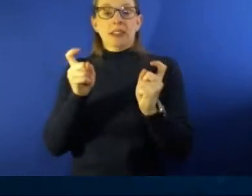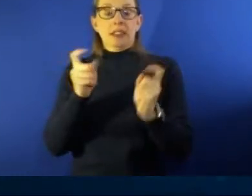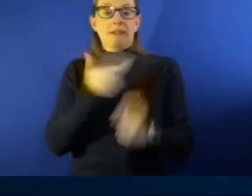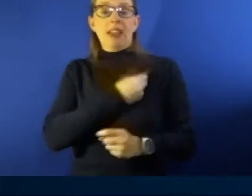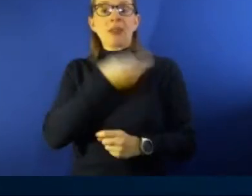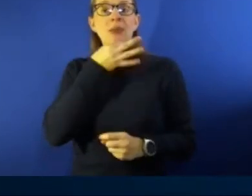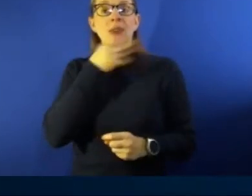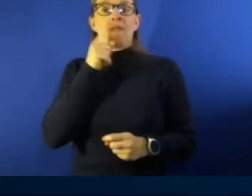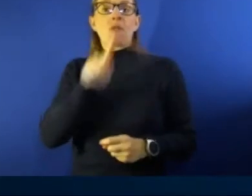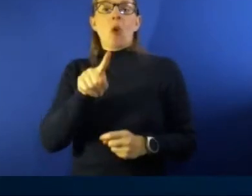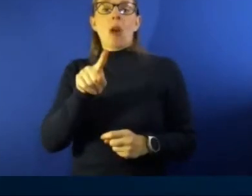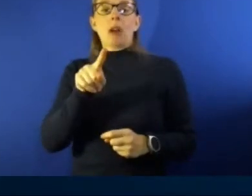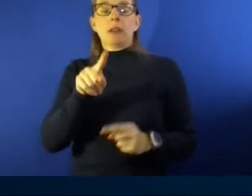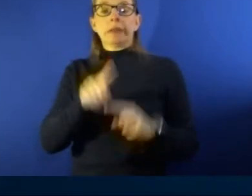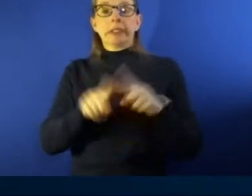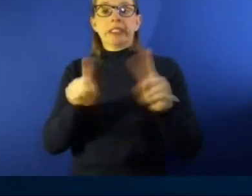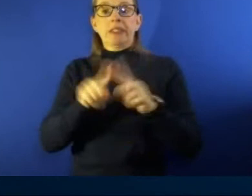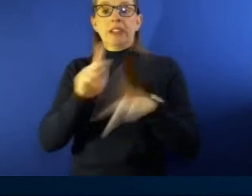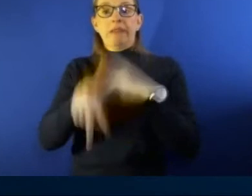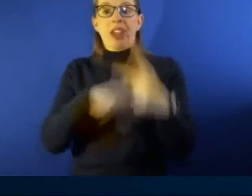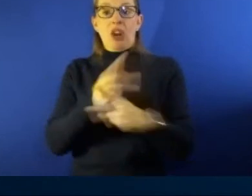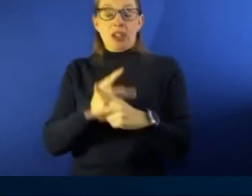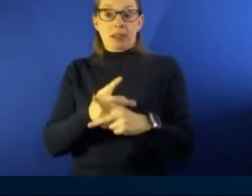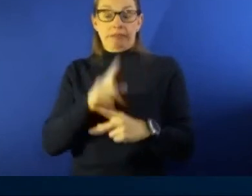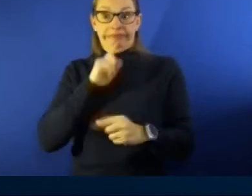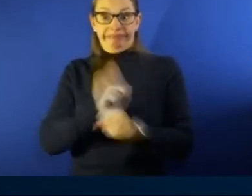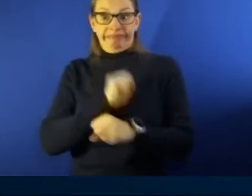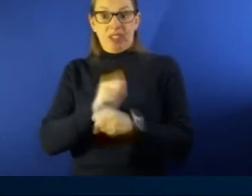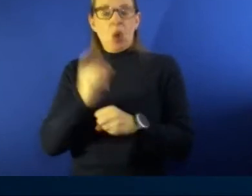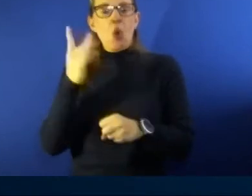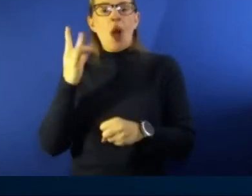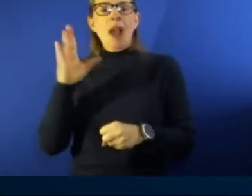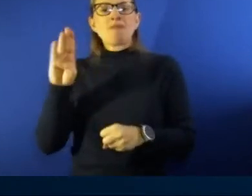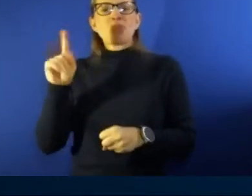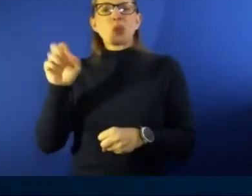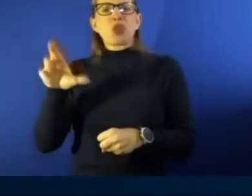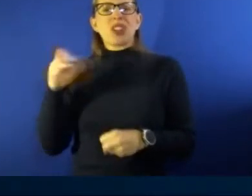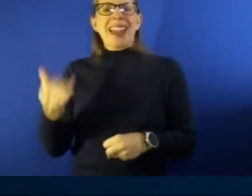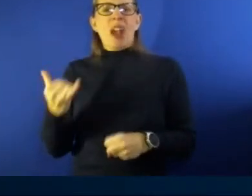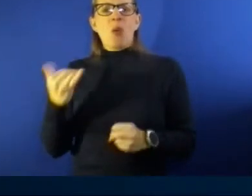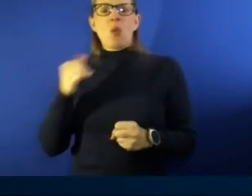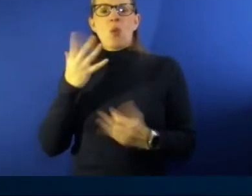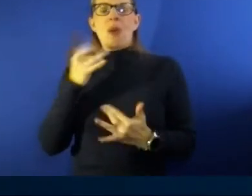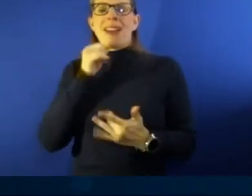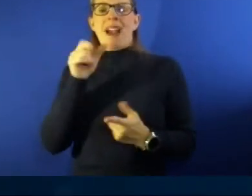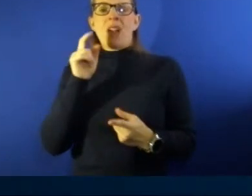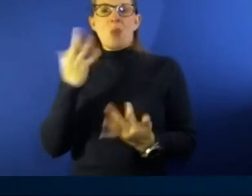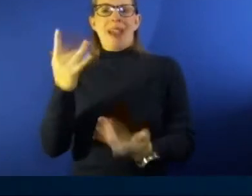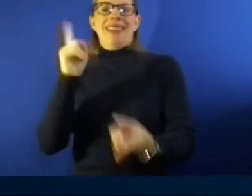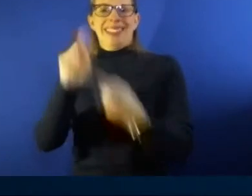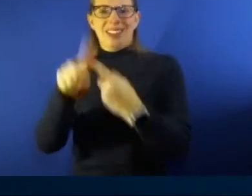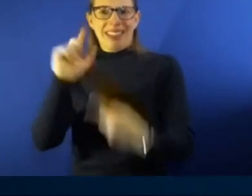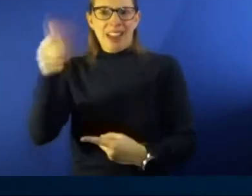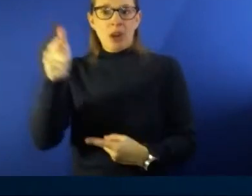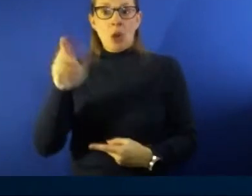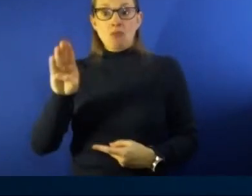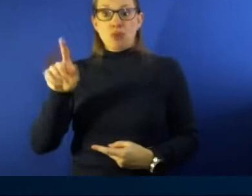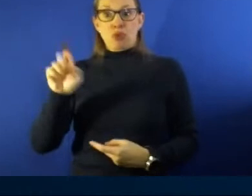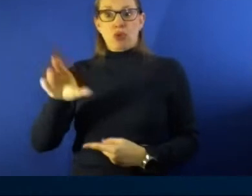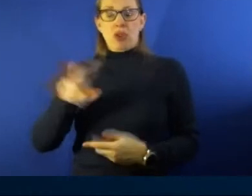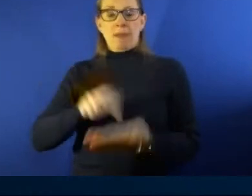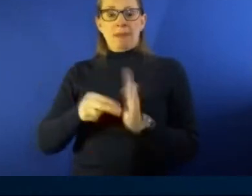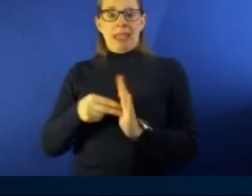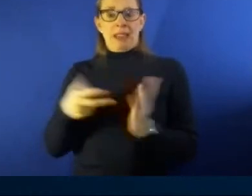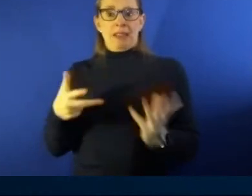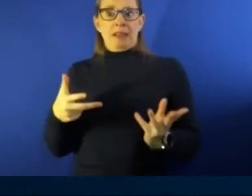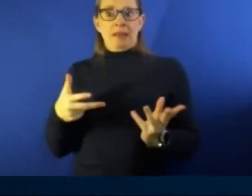the variants. If this is true, why get a booster now instead of just waiting? If we get a booster, won't that keep us from being able to get the